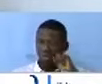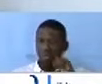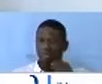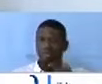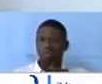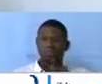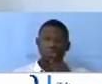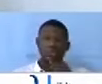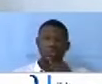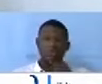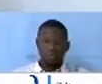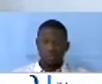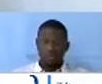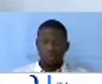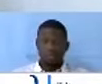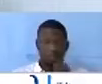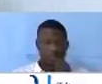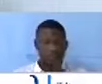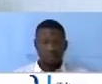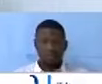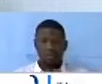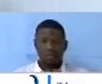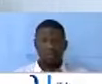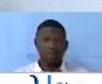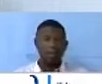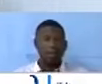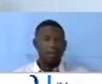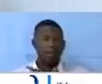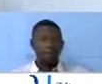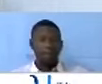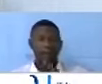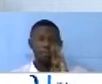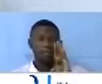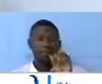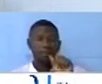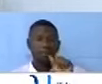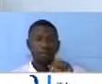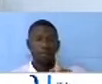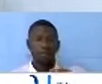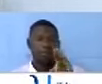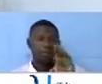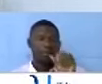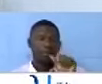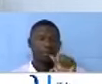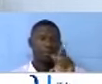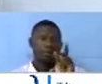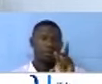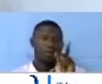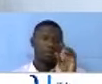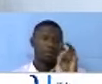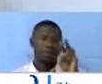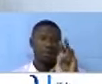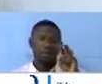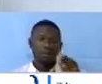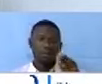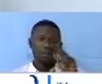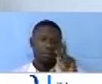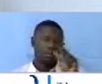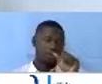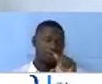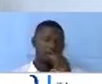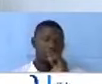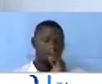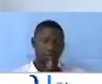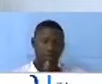said the Bamba Dinka as described by Mr. Badj Samba Diallo does not exist. Does not exist. Badj Samba